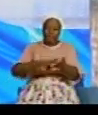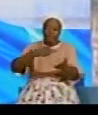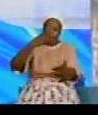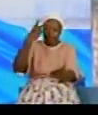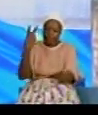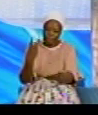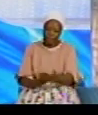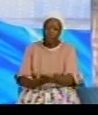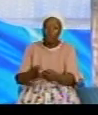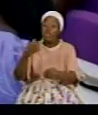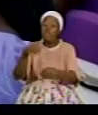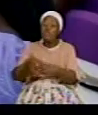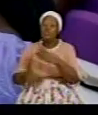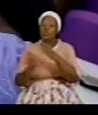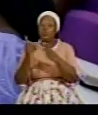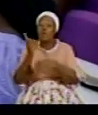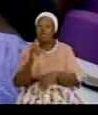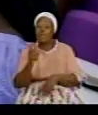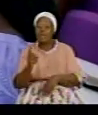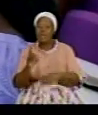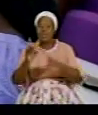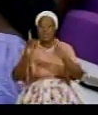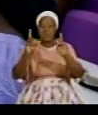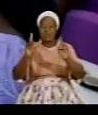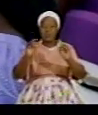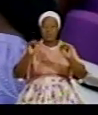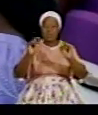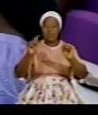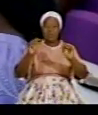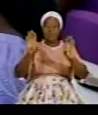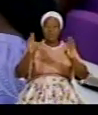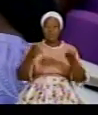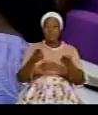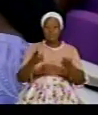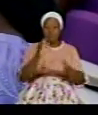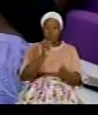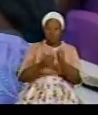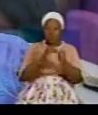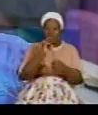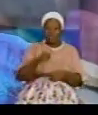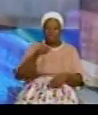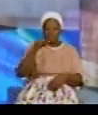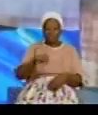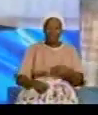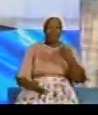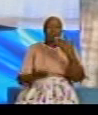said, you understand? That ditch is hell fire.